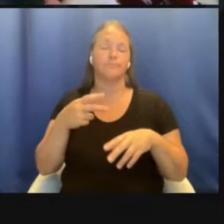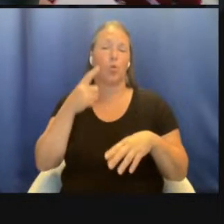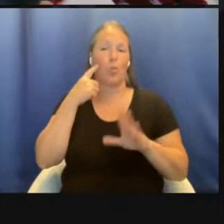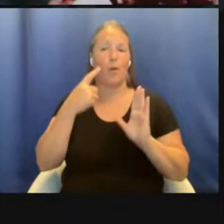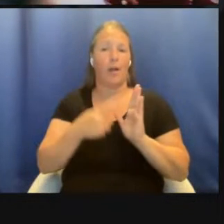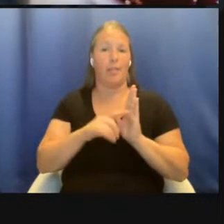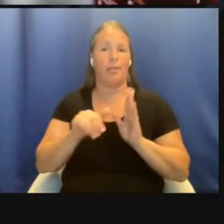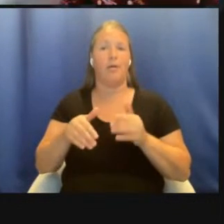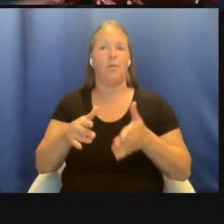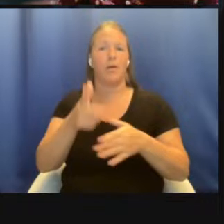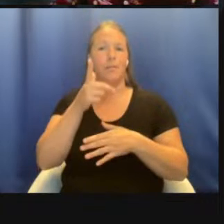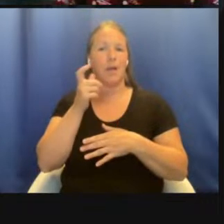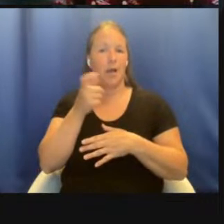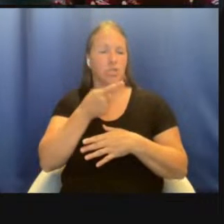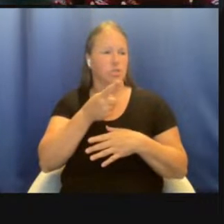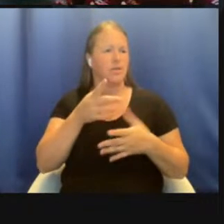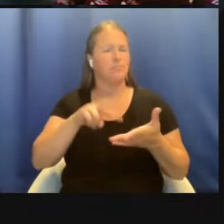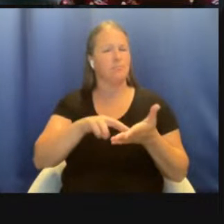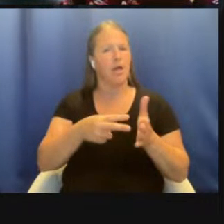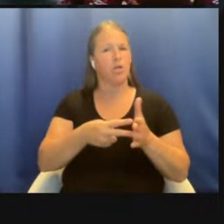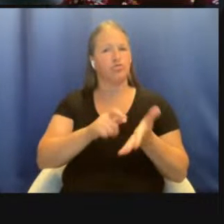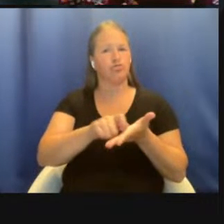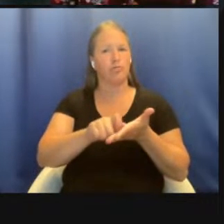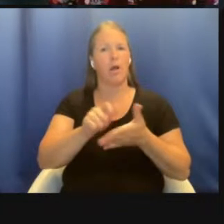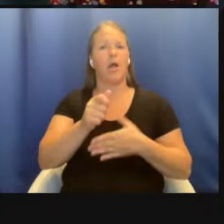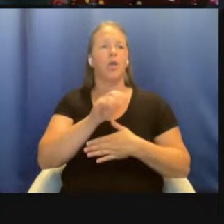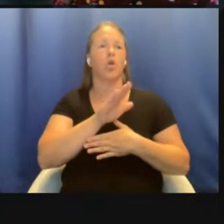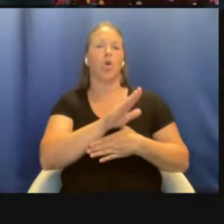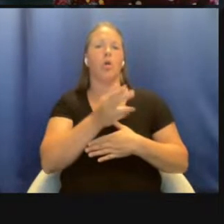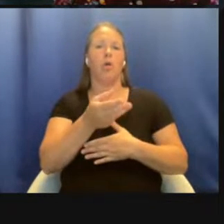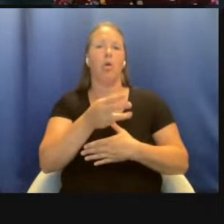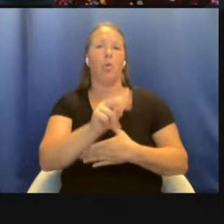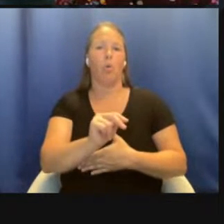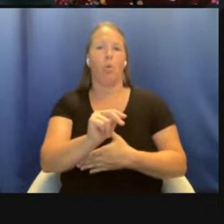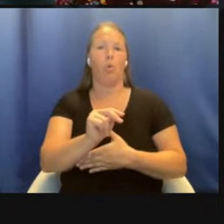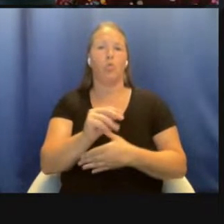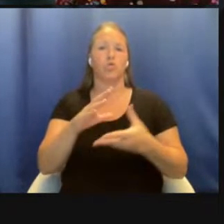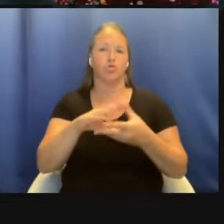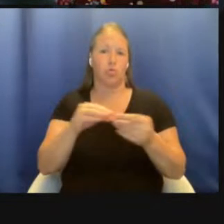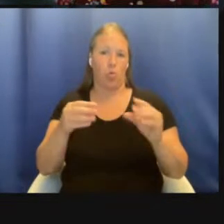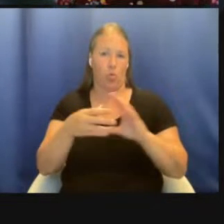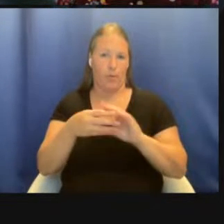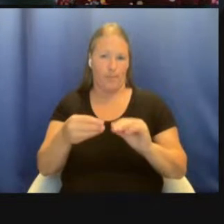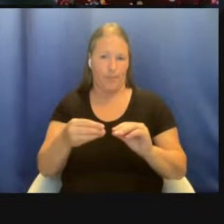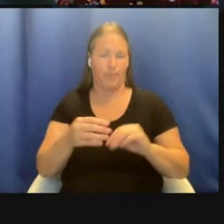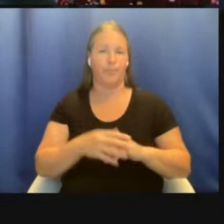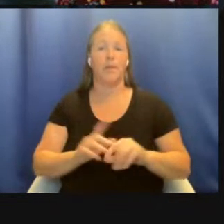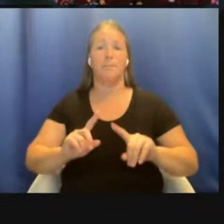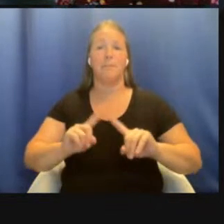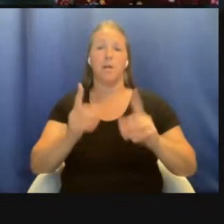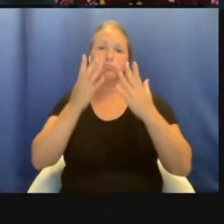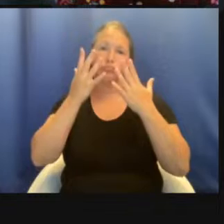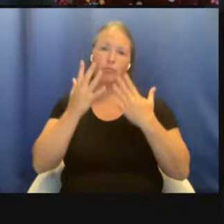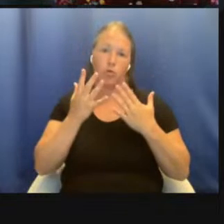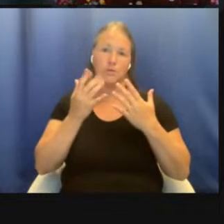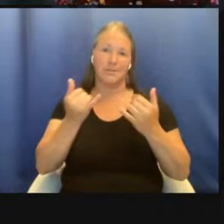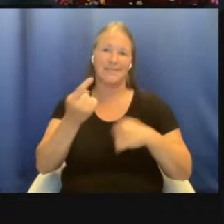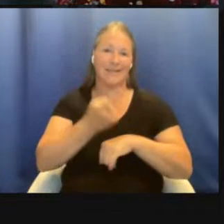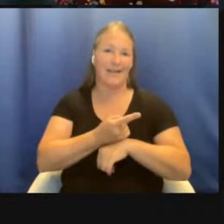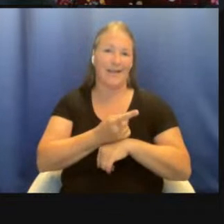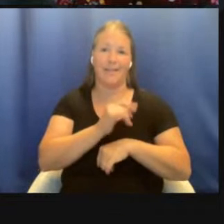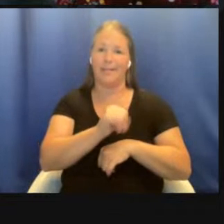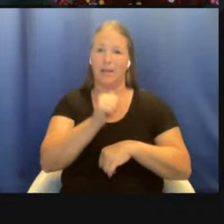own autobiography, her own story. But unfortunately, to date, that has not been found.